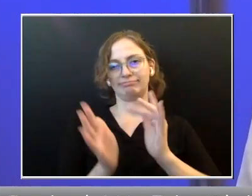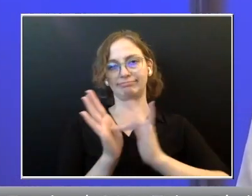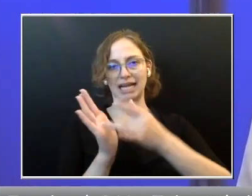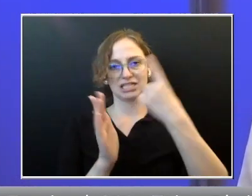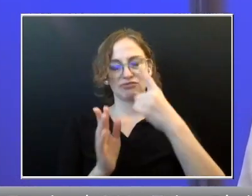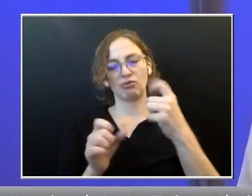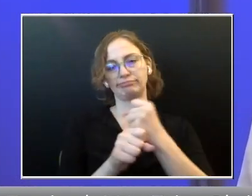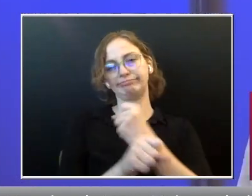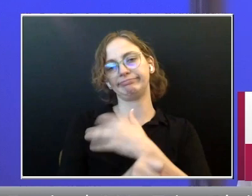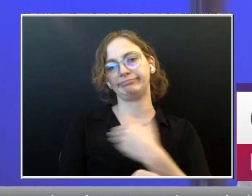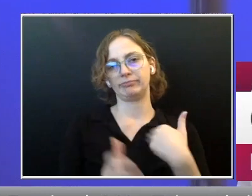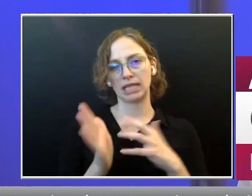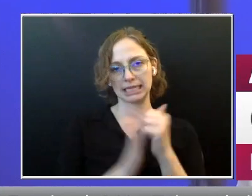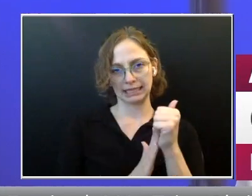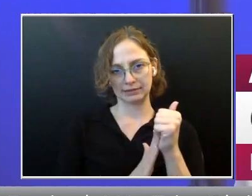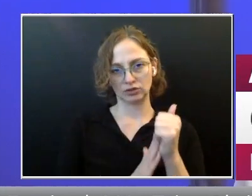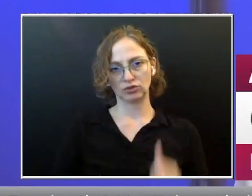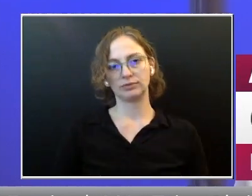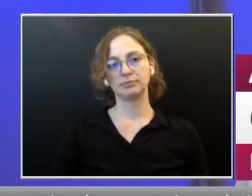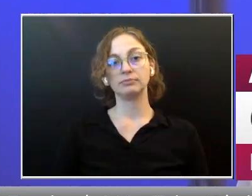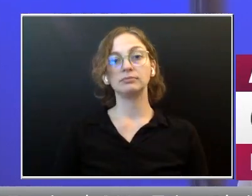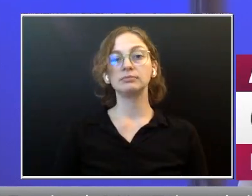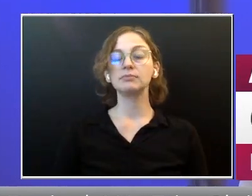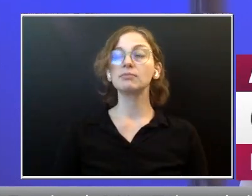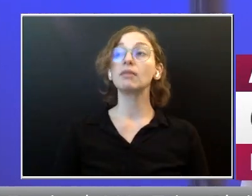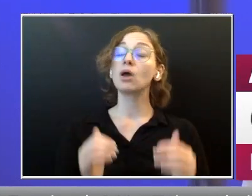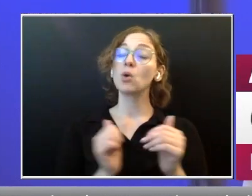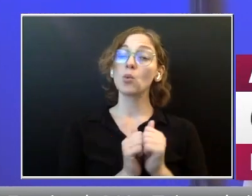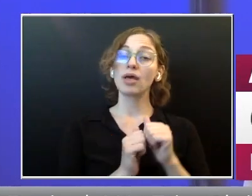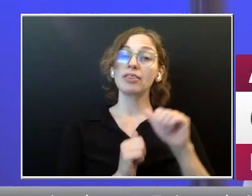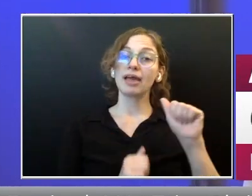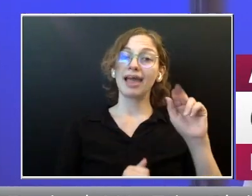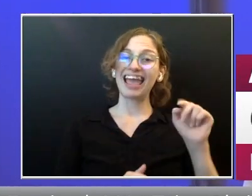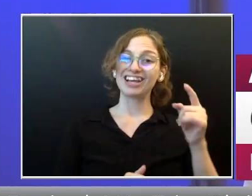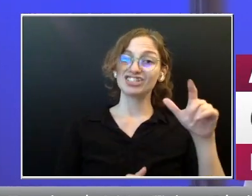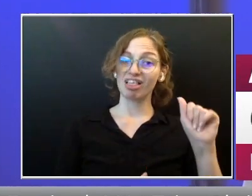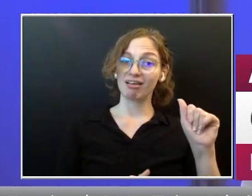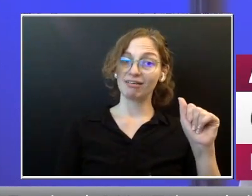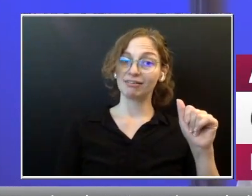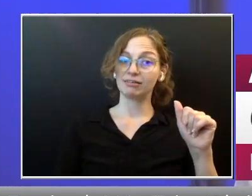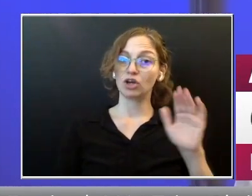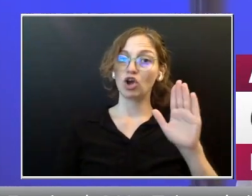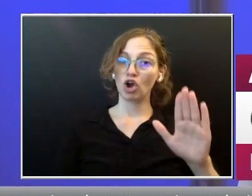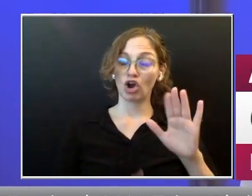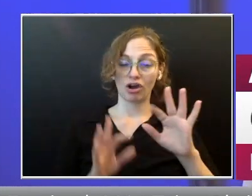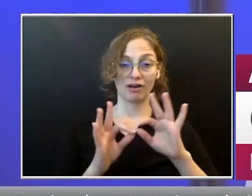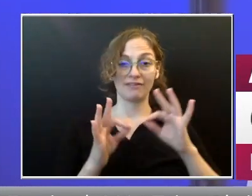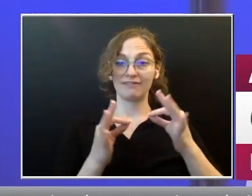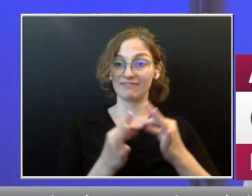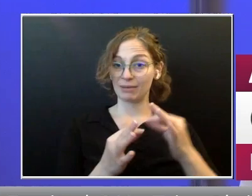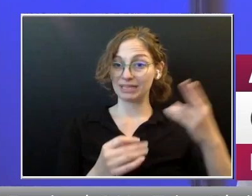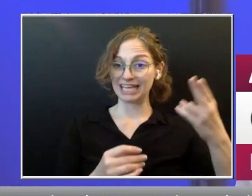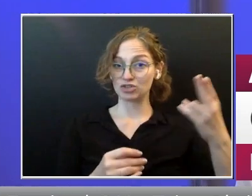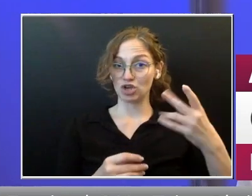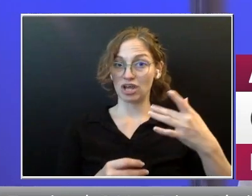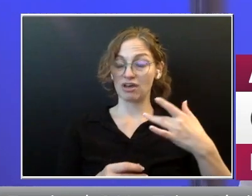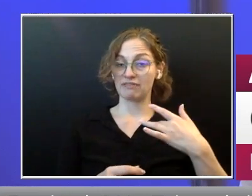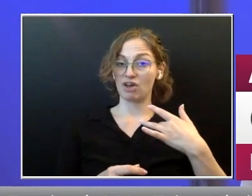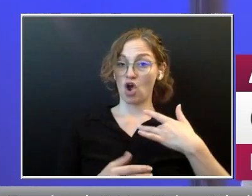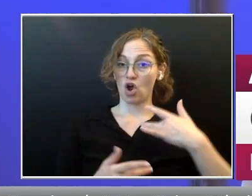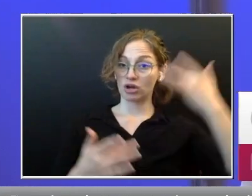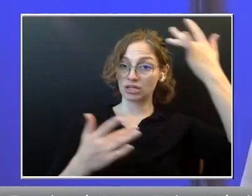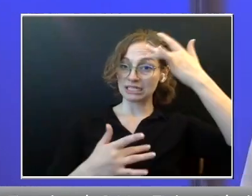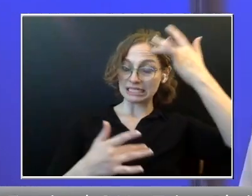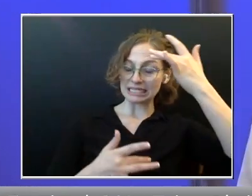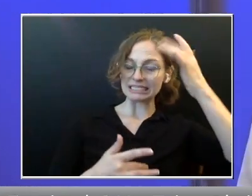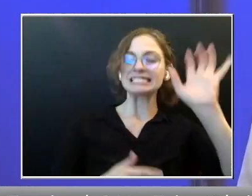In Angela's case, she had a strong family history of heart disease. So that was our first consideration. And